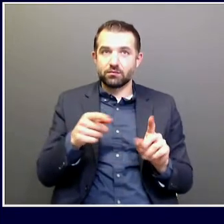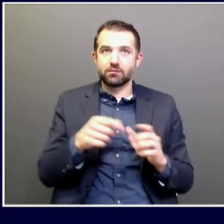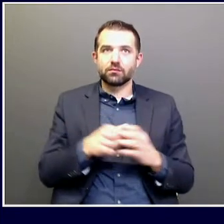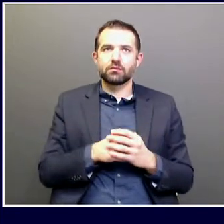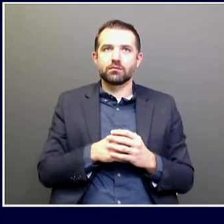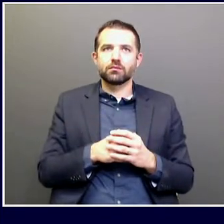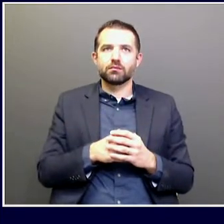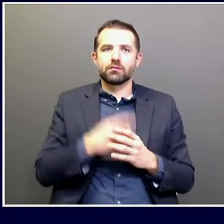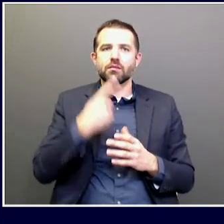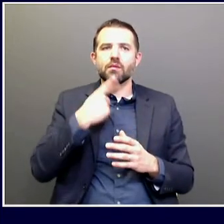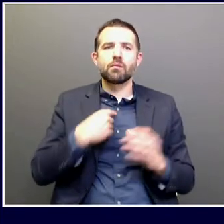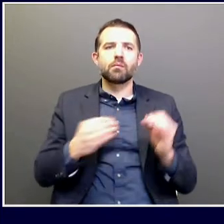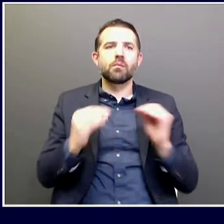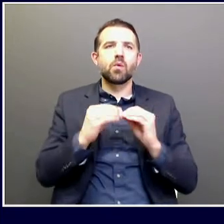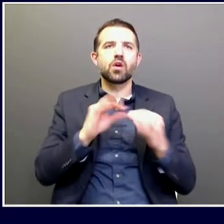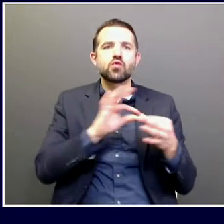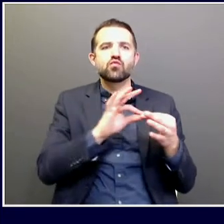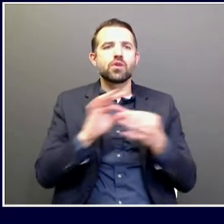another dark day.